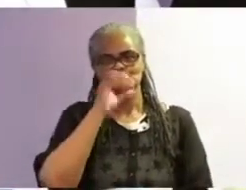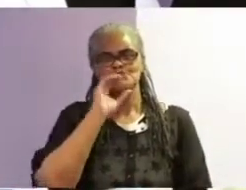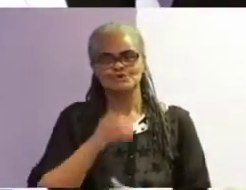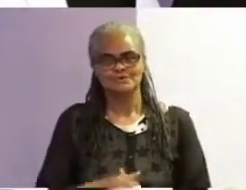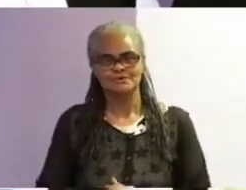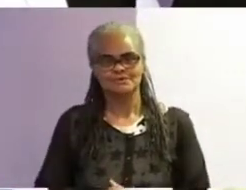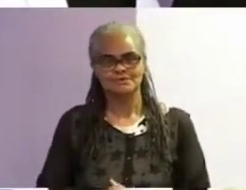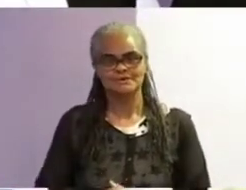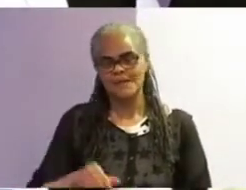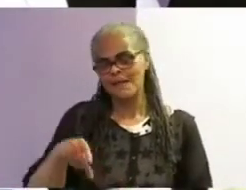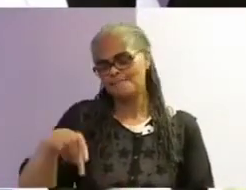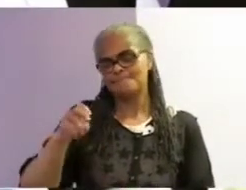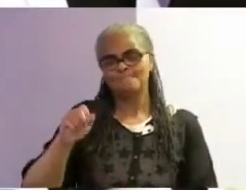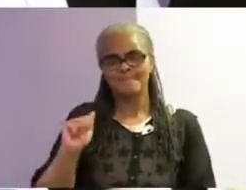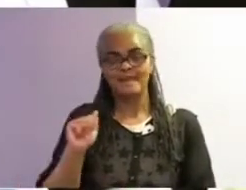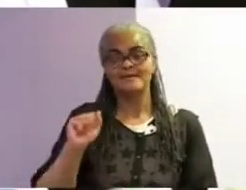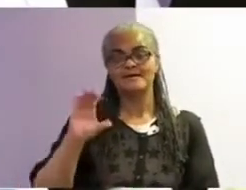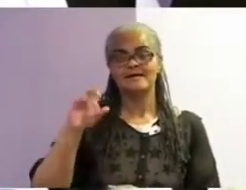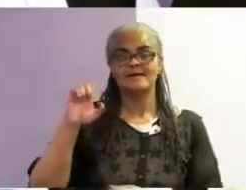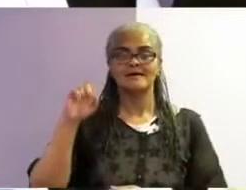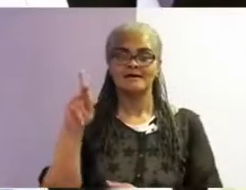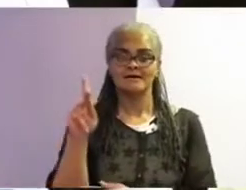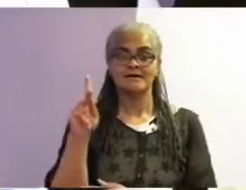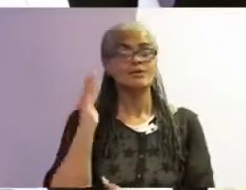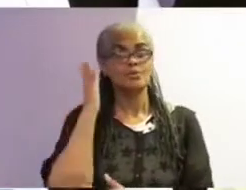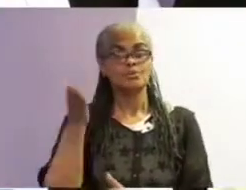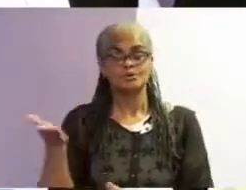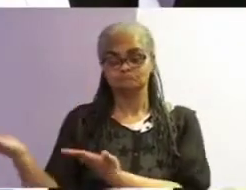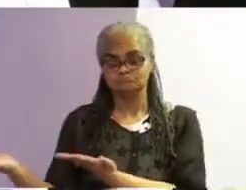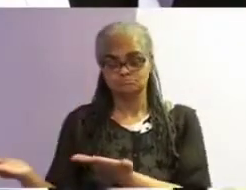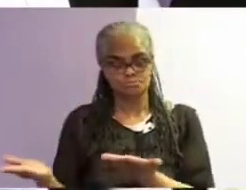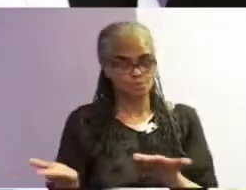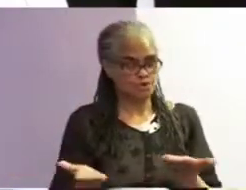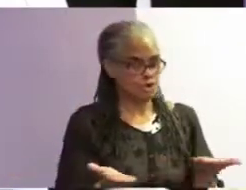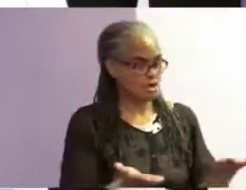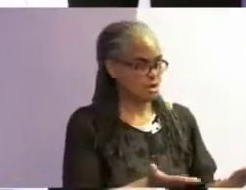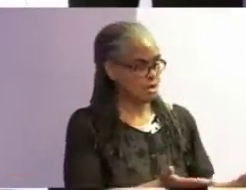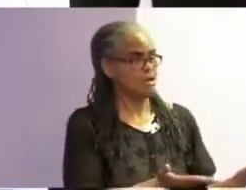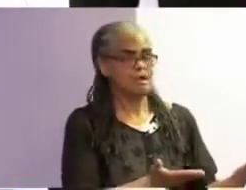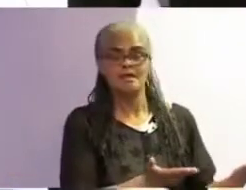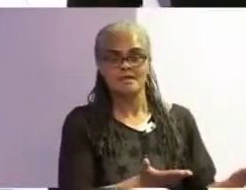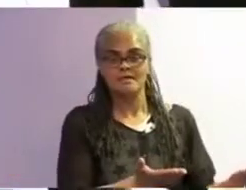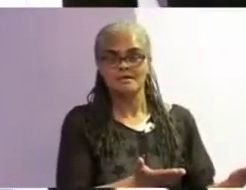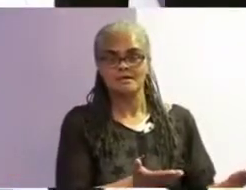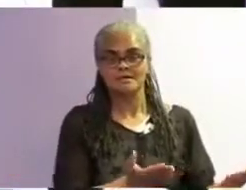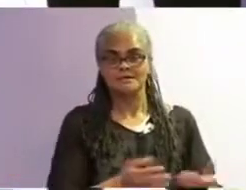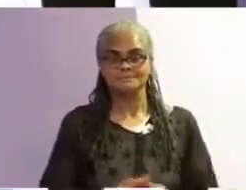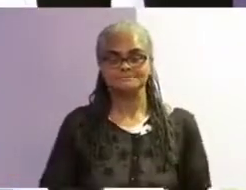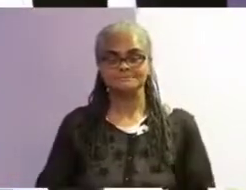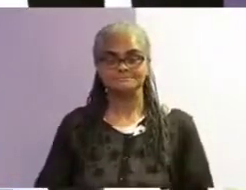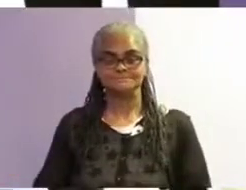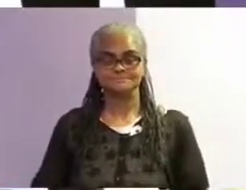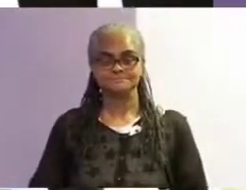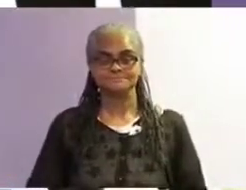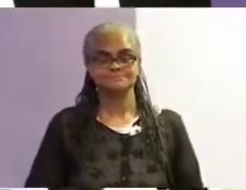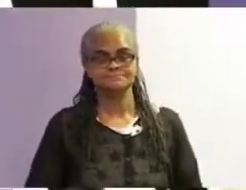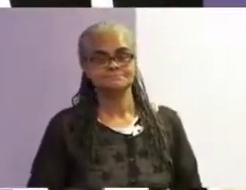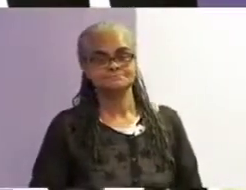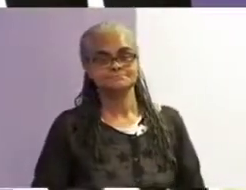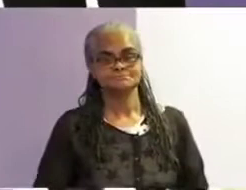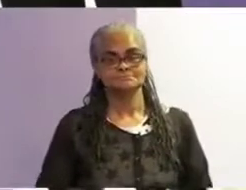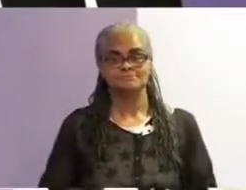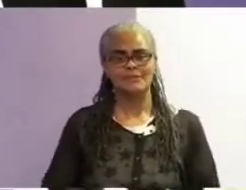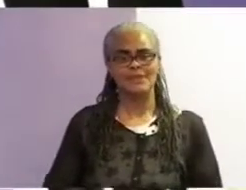peacock would. They would lie down and pick up a glass of whatever while the peacock strutted by. They had